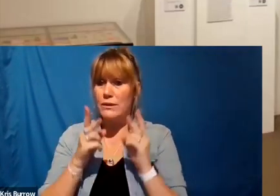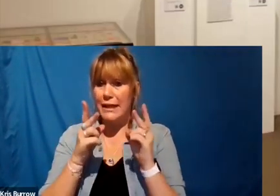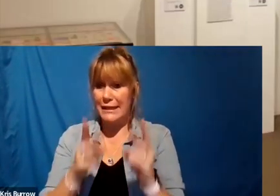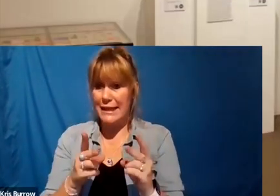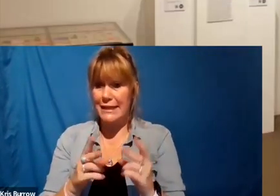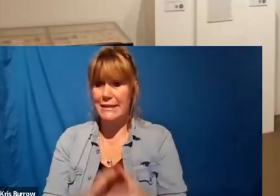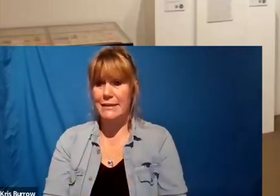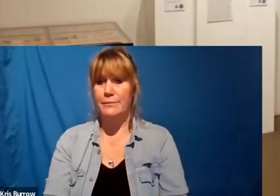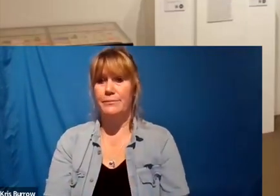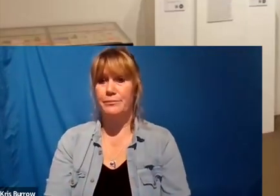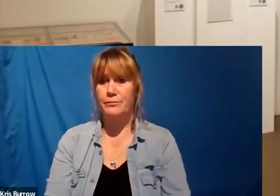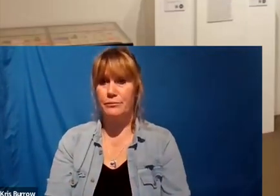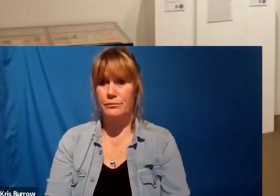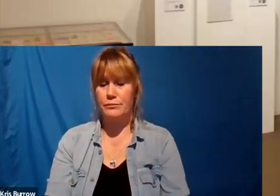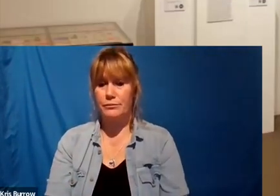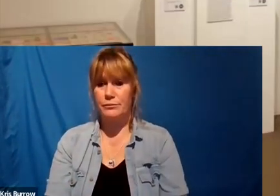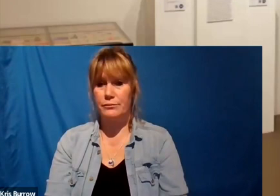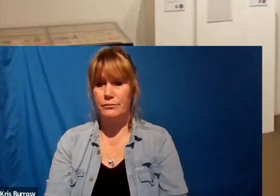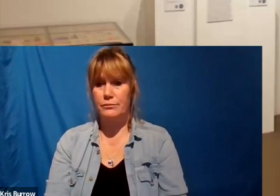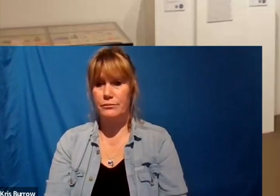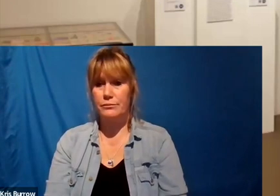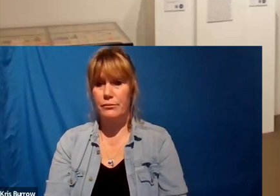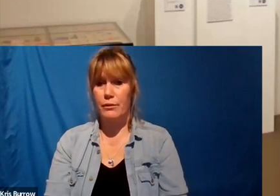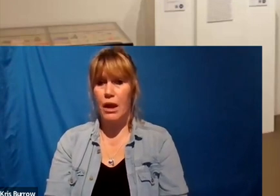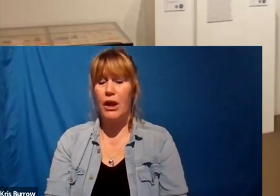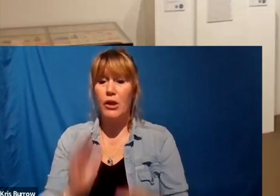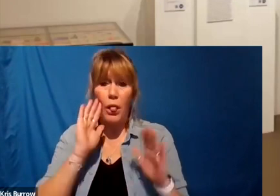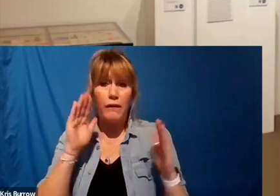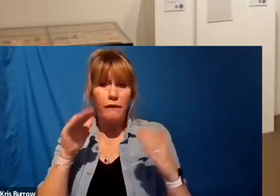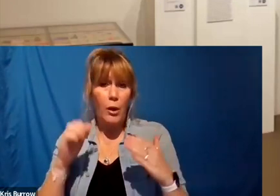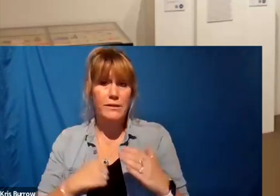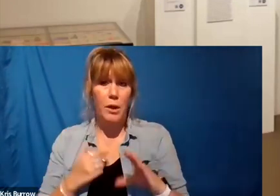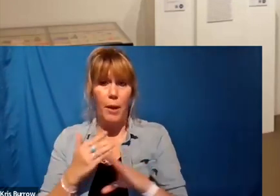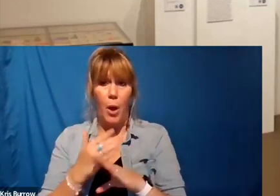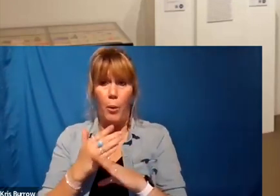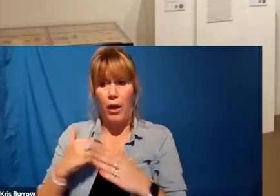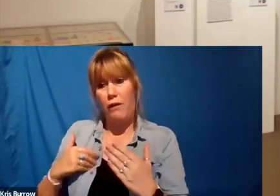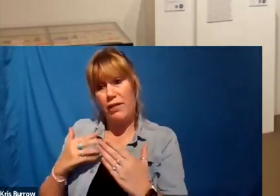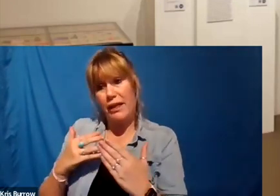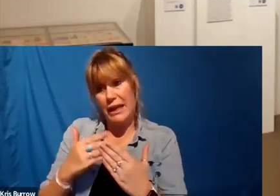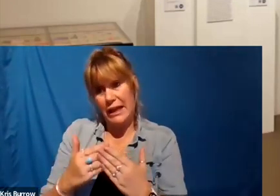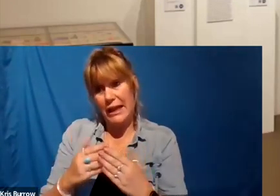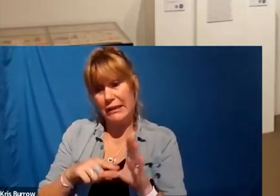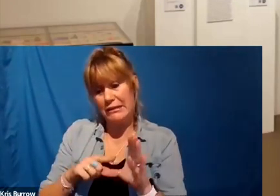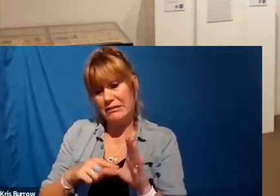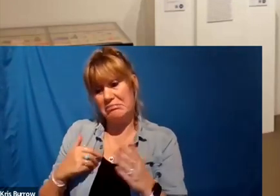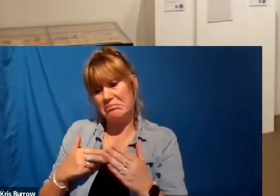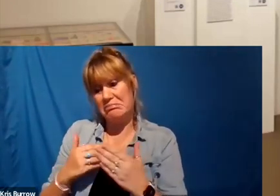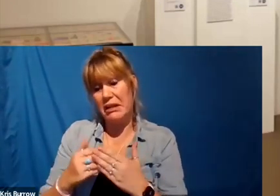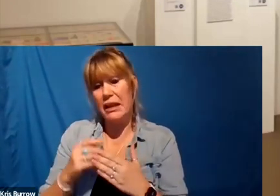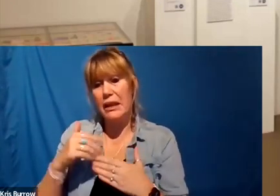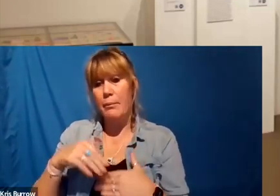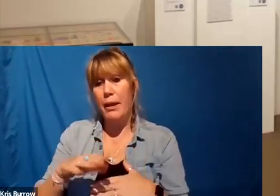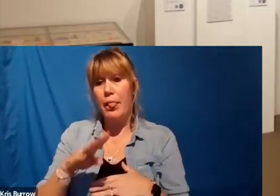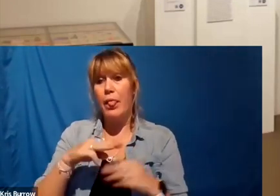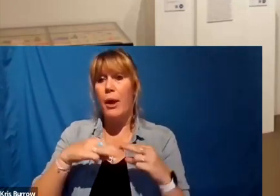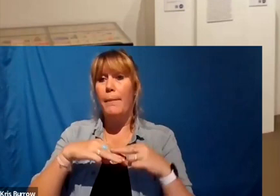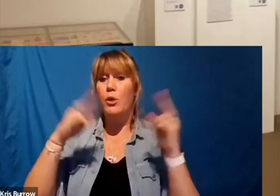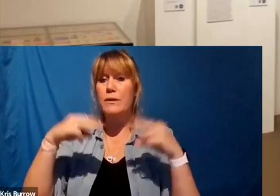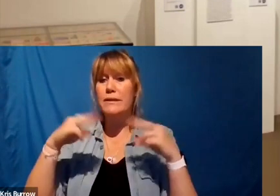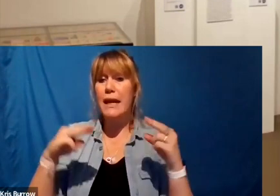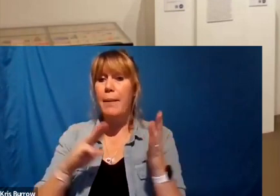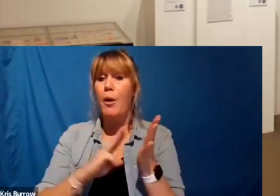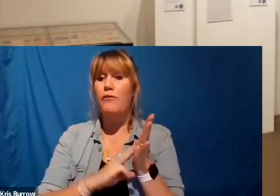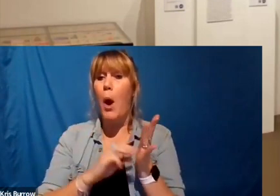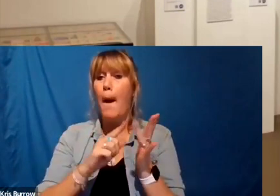So the focus of most of my work over the last few years has been the Museum of Monotropism, which